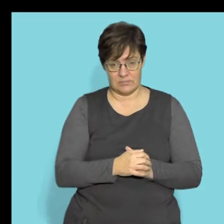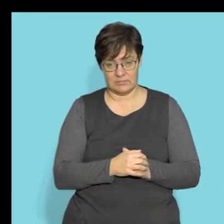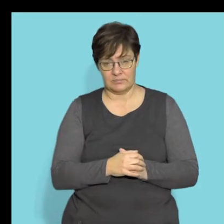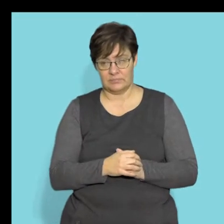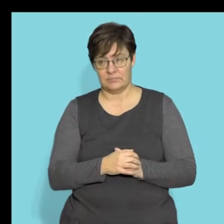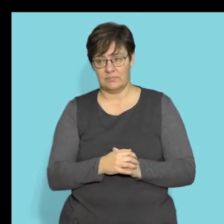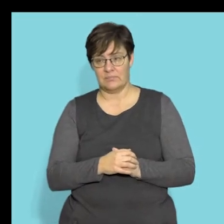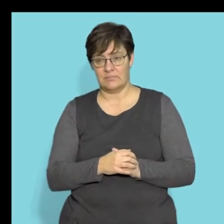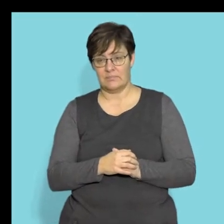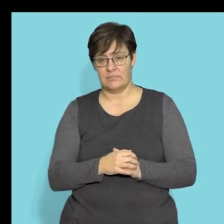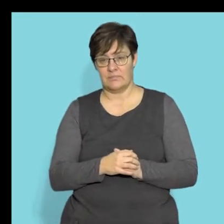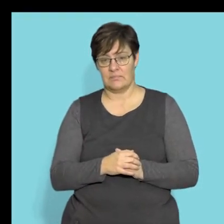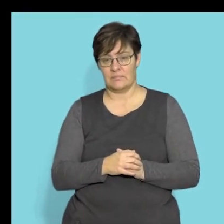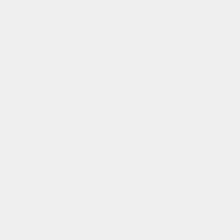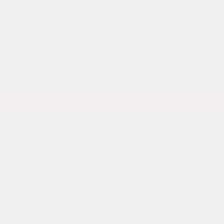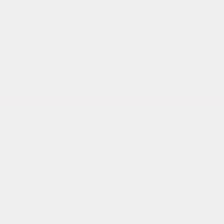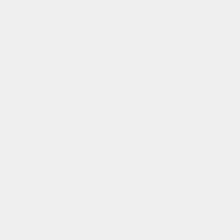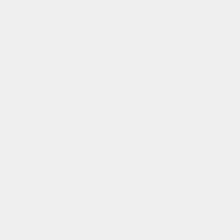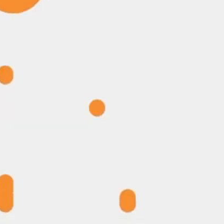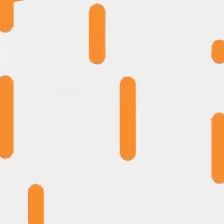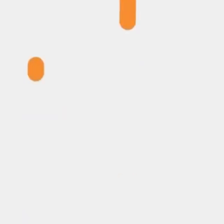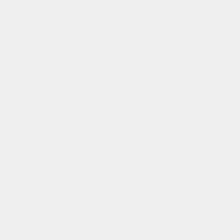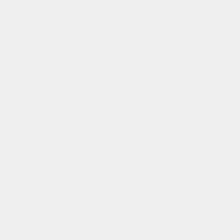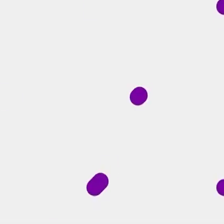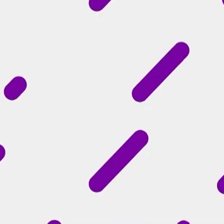force is down on that side.